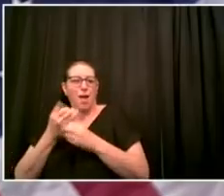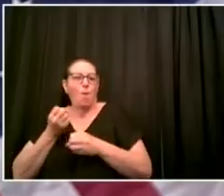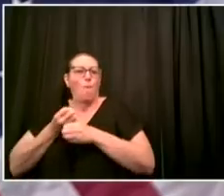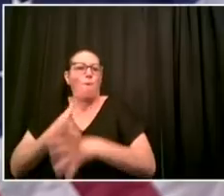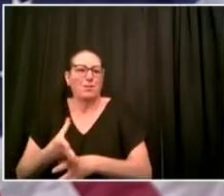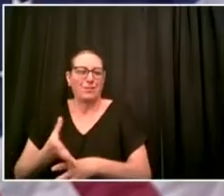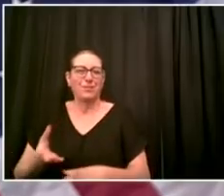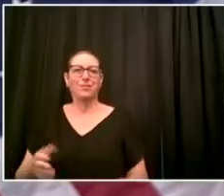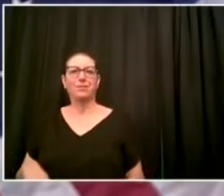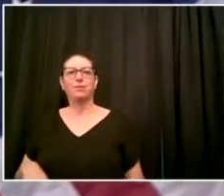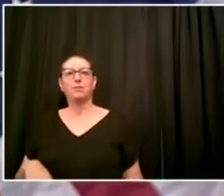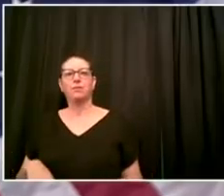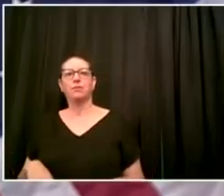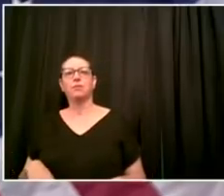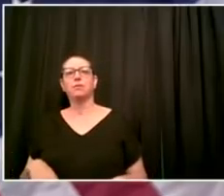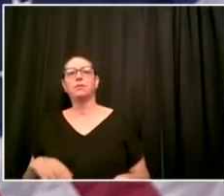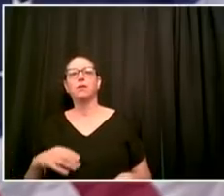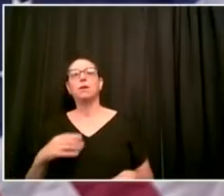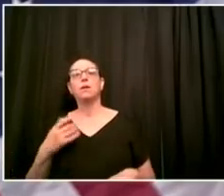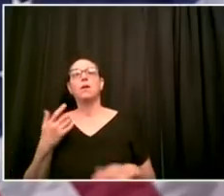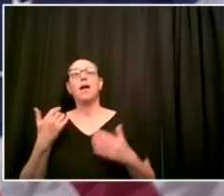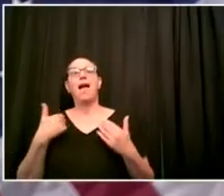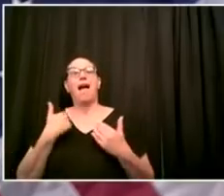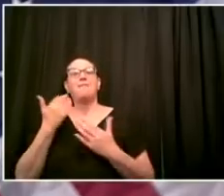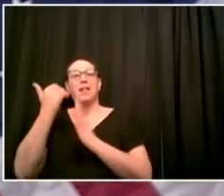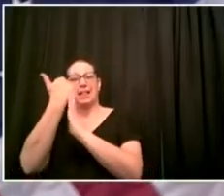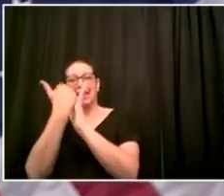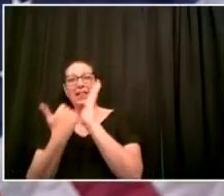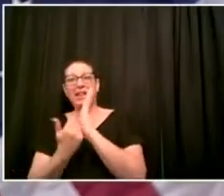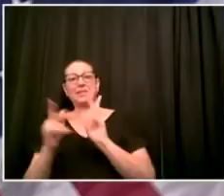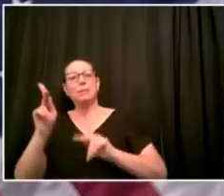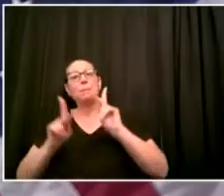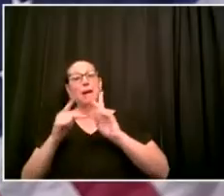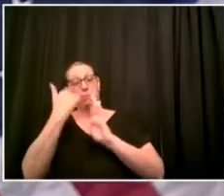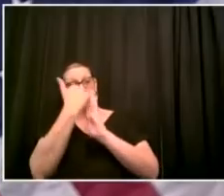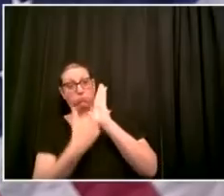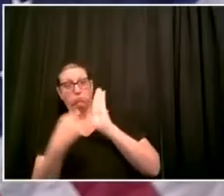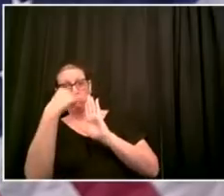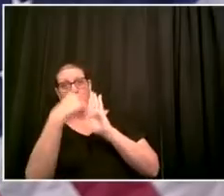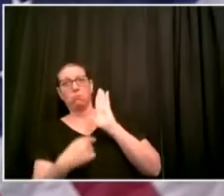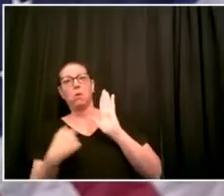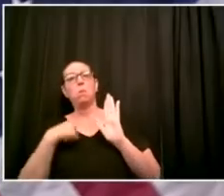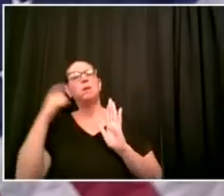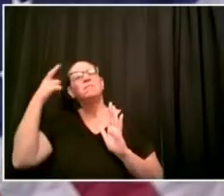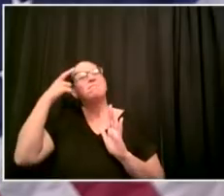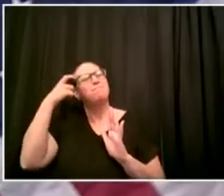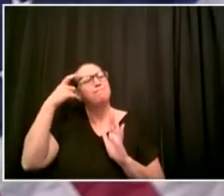probably died from COVID. And we've tried to really constantly update, by zip code and, very